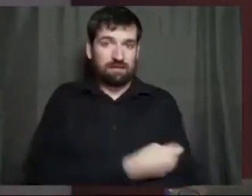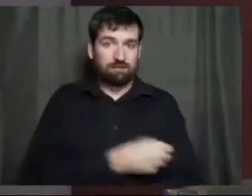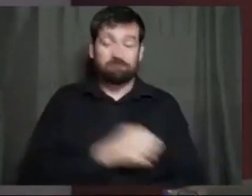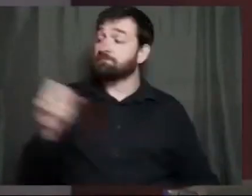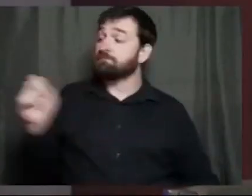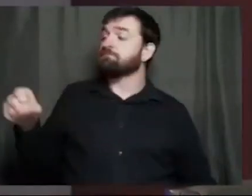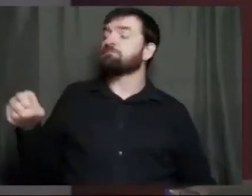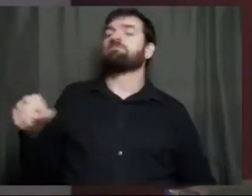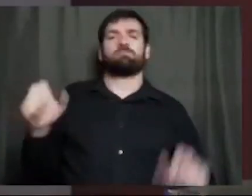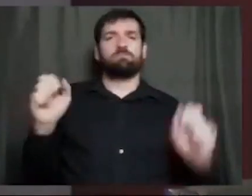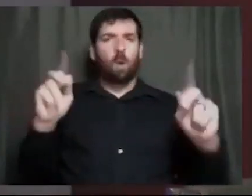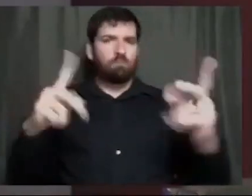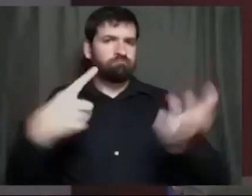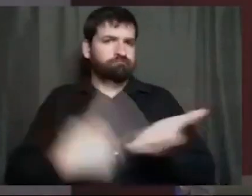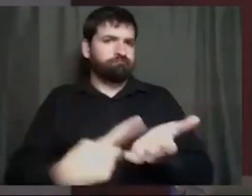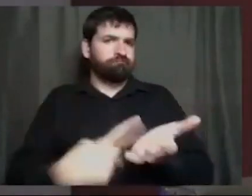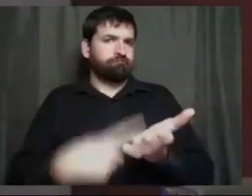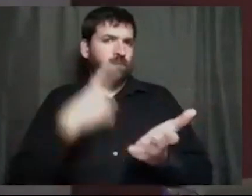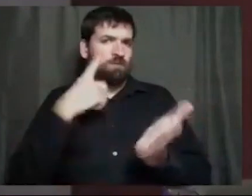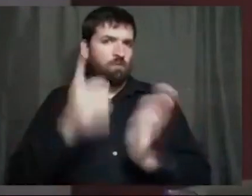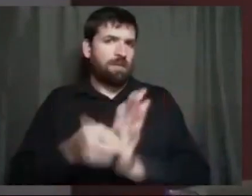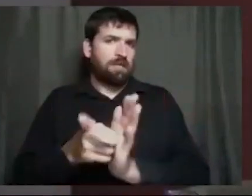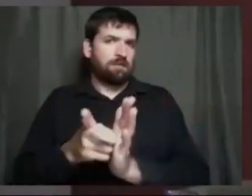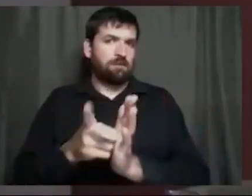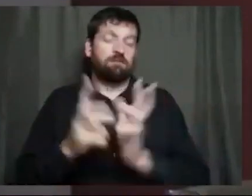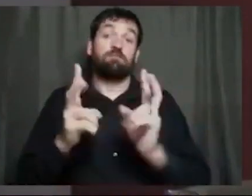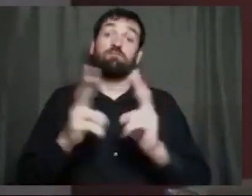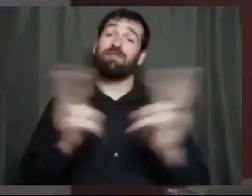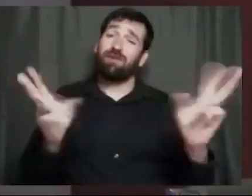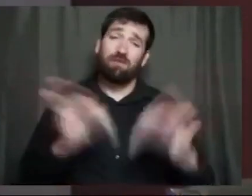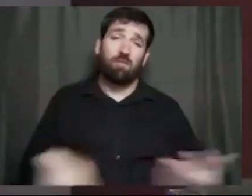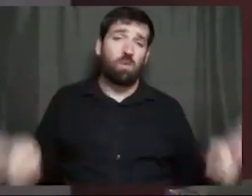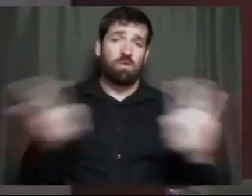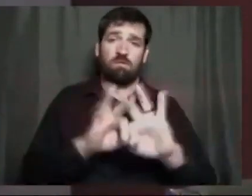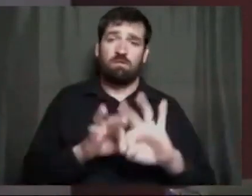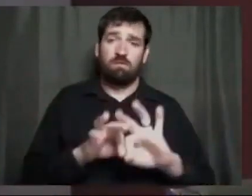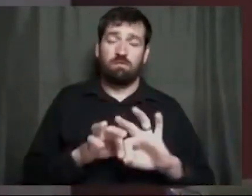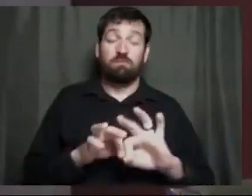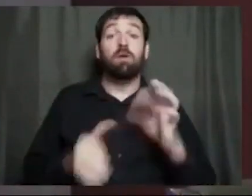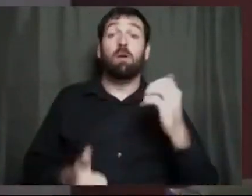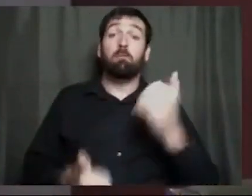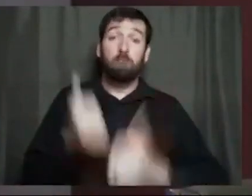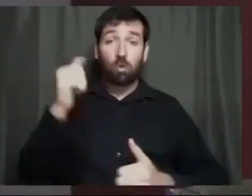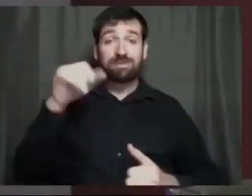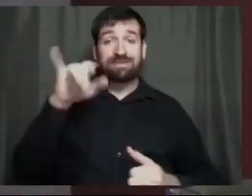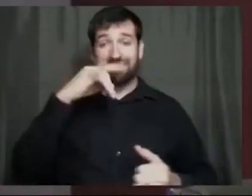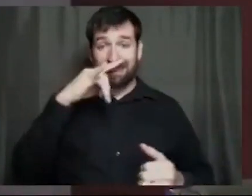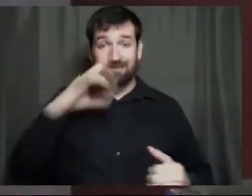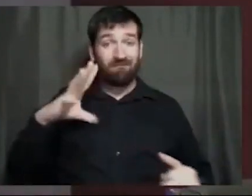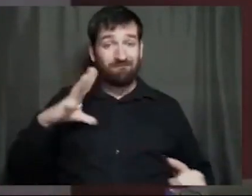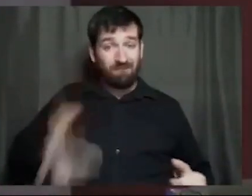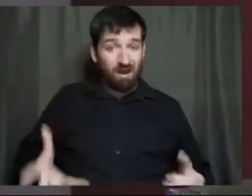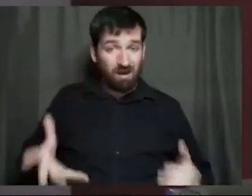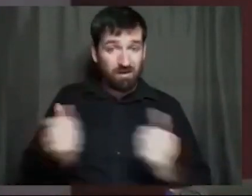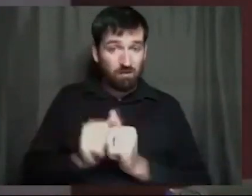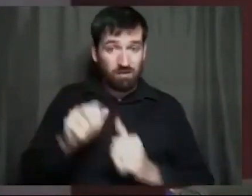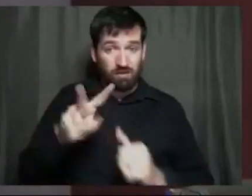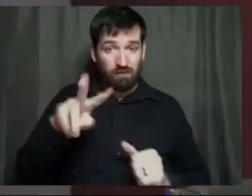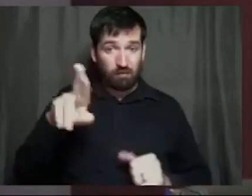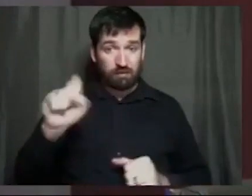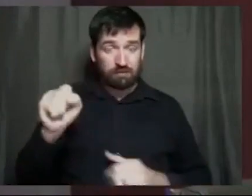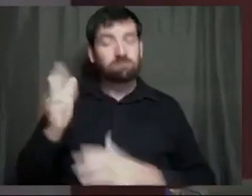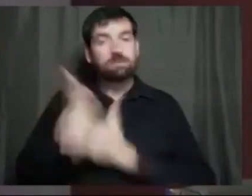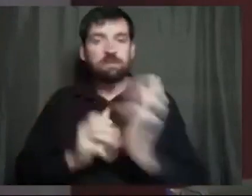that for a minute. This is really important. So even though most kids do fine with the virus, there are going to be some that don't. And we don't